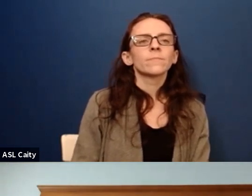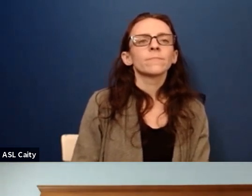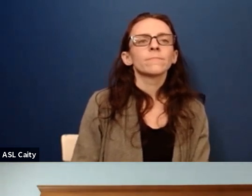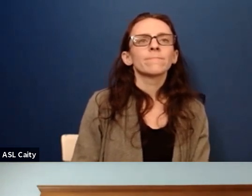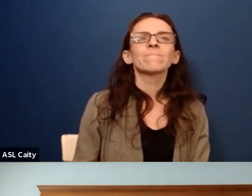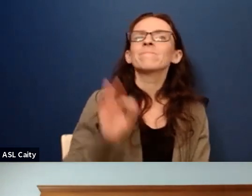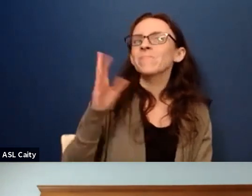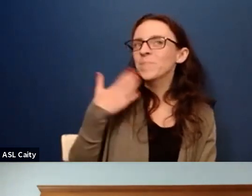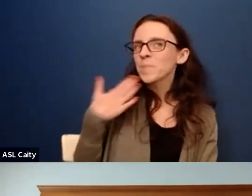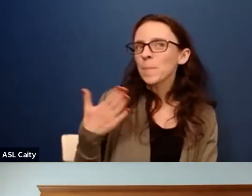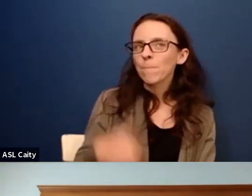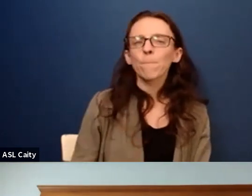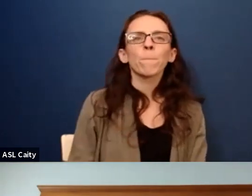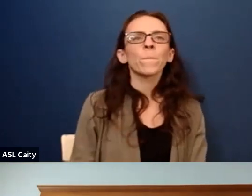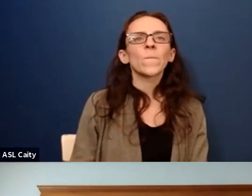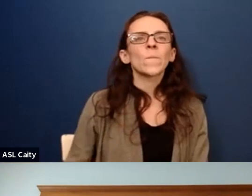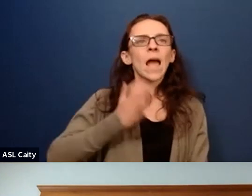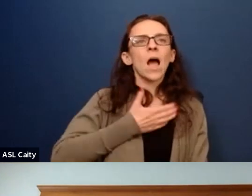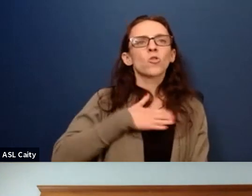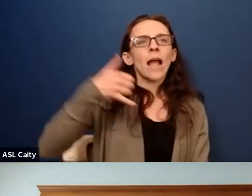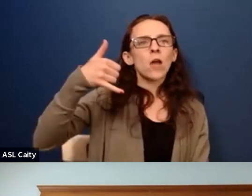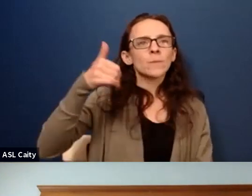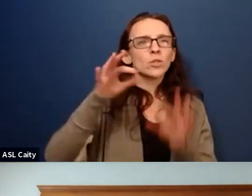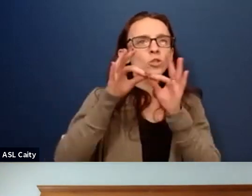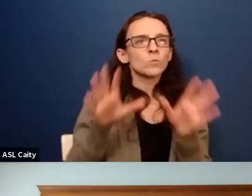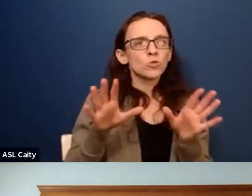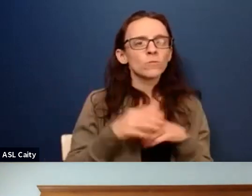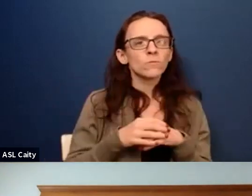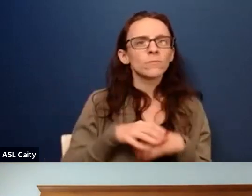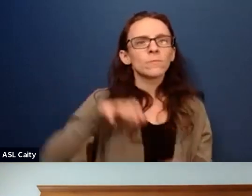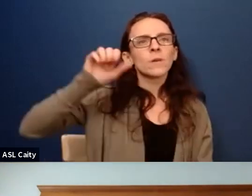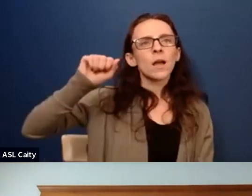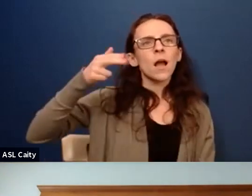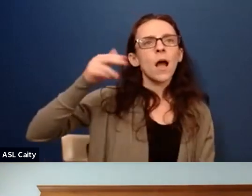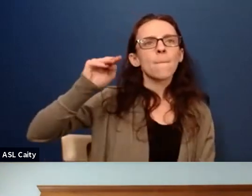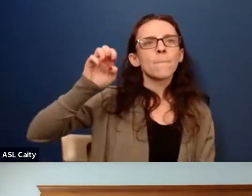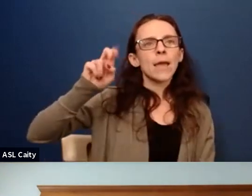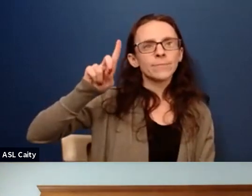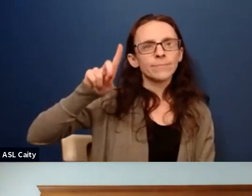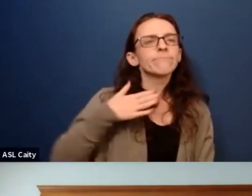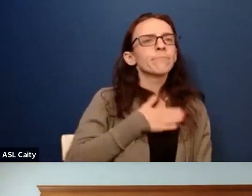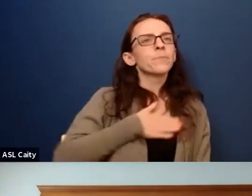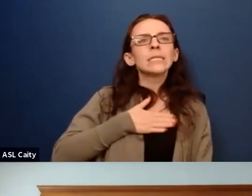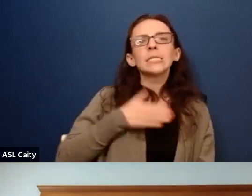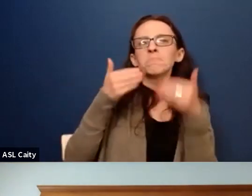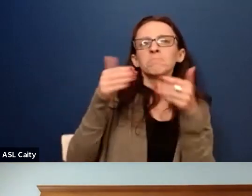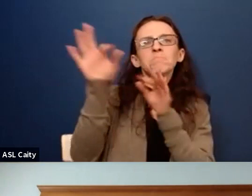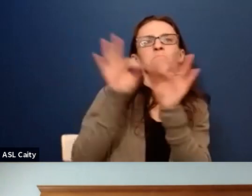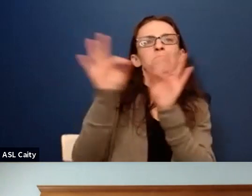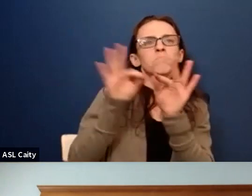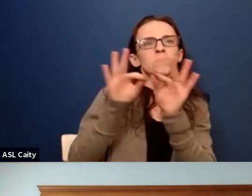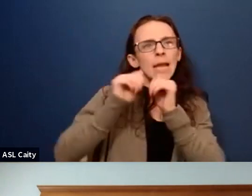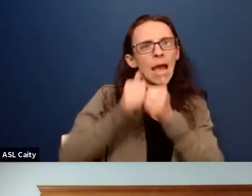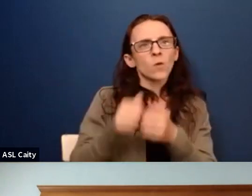Thank you. Our Arabic interpreter is Ahmed Al-Rubaye. Please give the Zoom instructions in